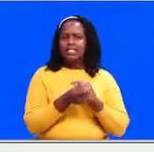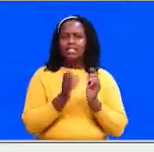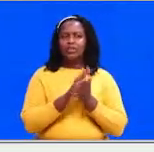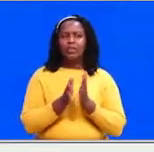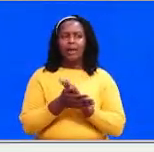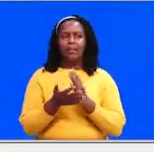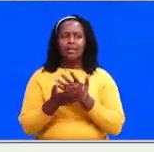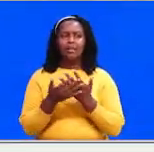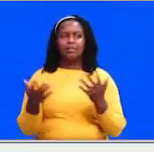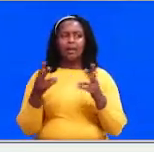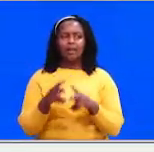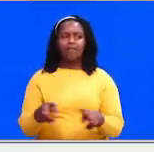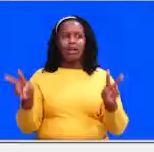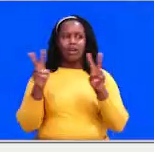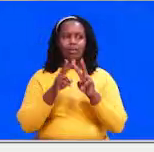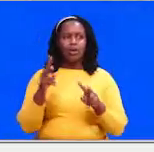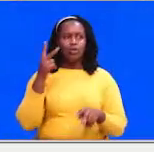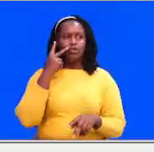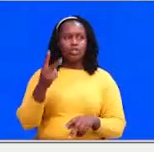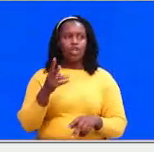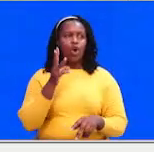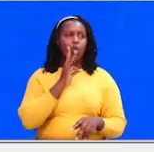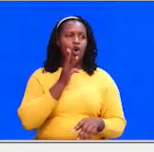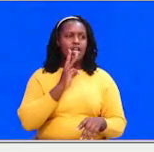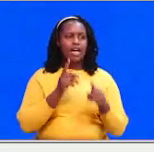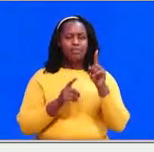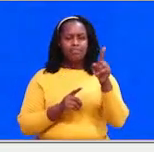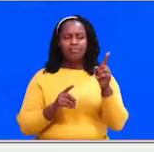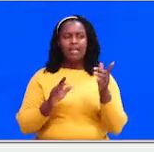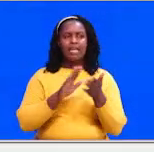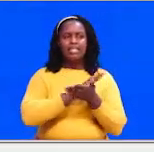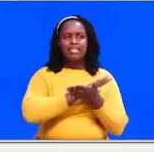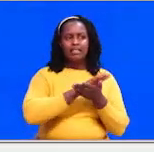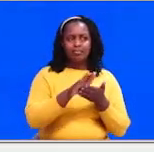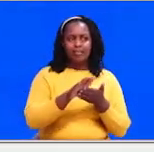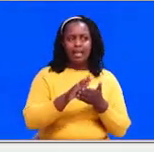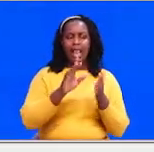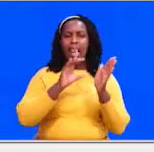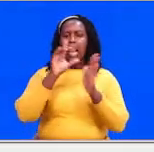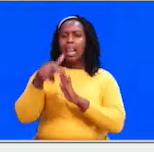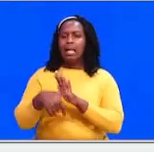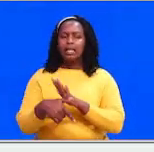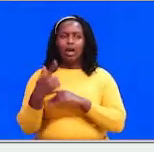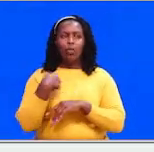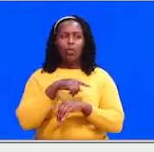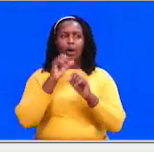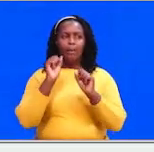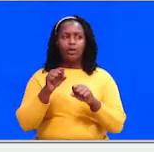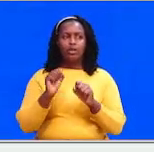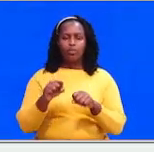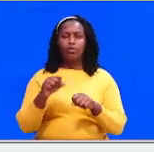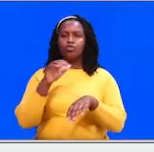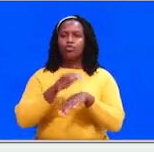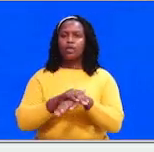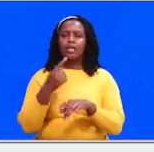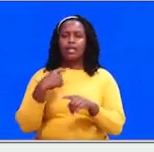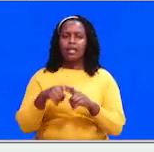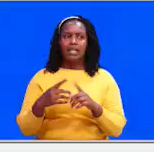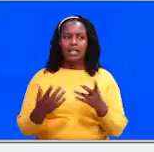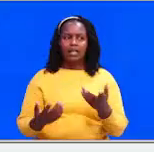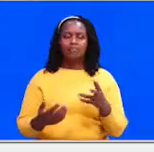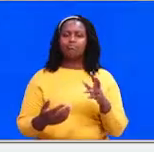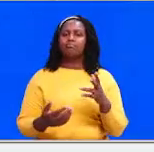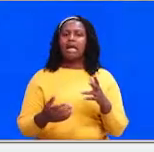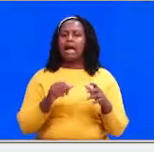what you see here. This is recycled water from sewage. Probably later we'll be able to fetch the raw sewage and show you. Okay.